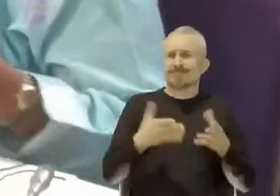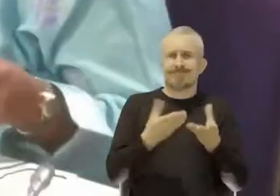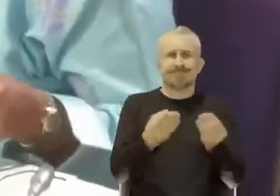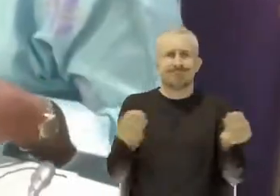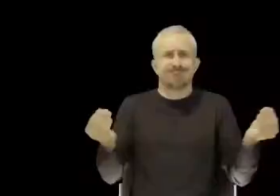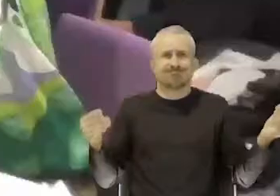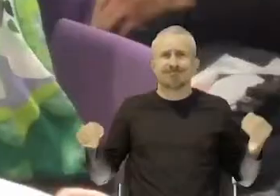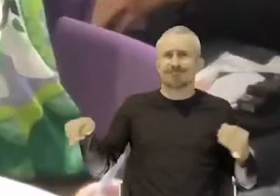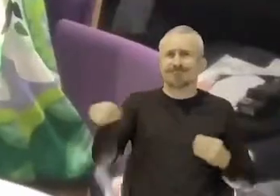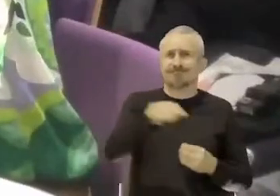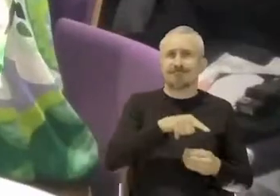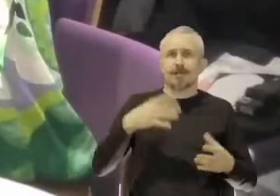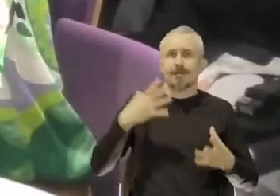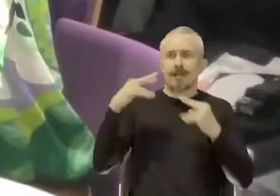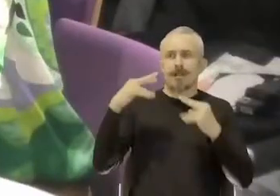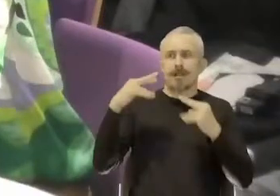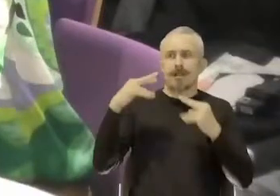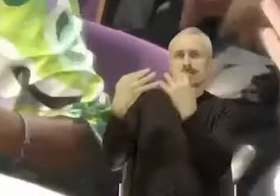you, Madam Moderator.